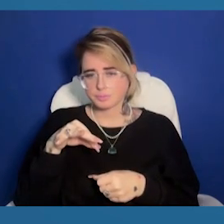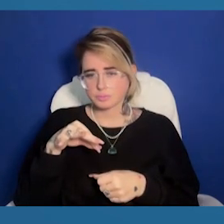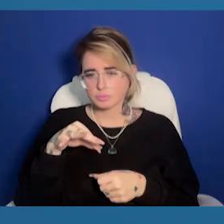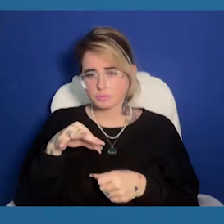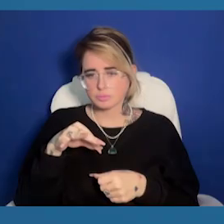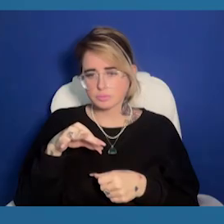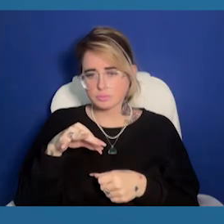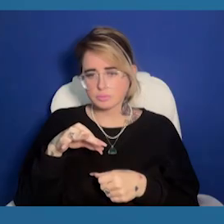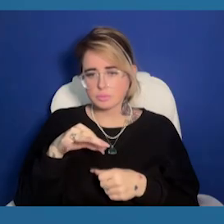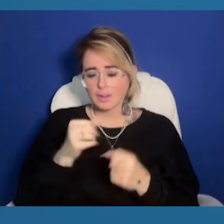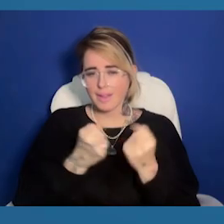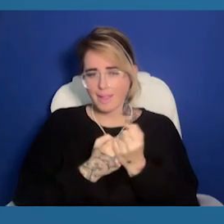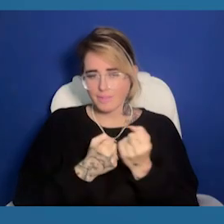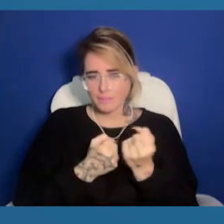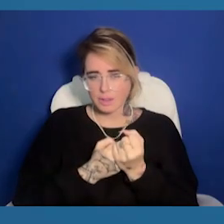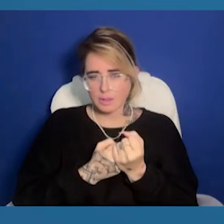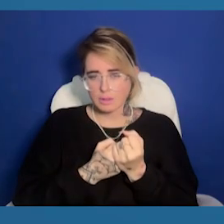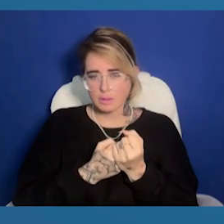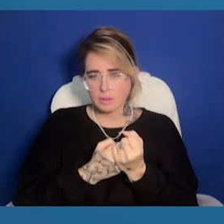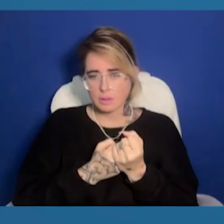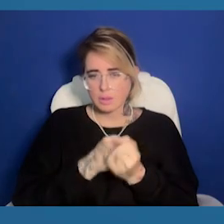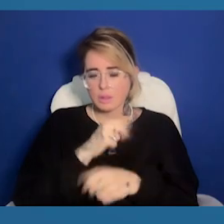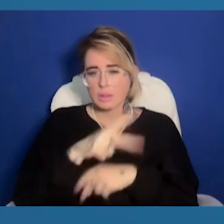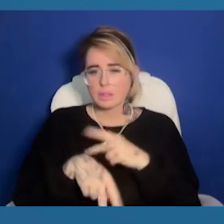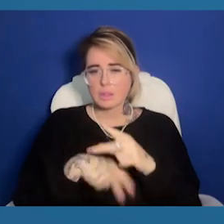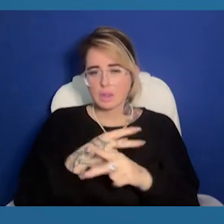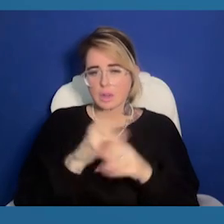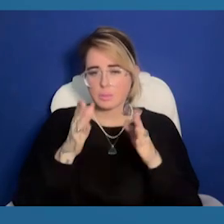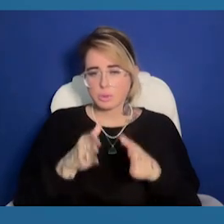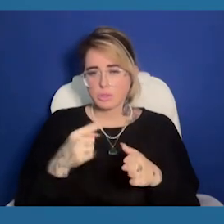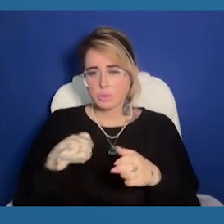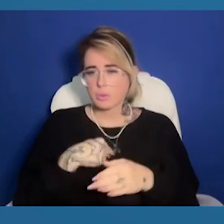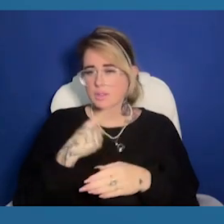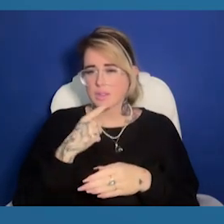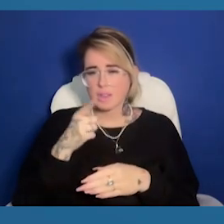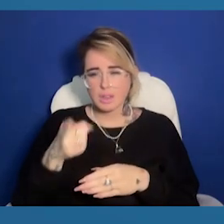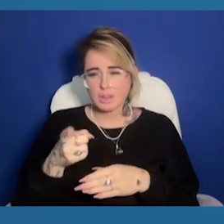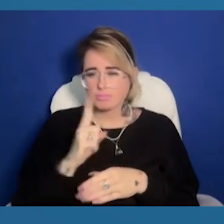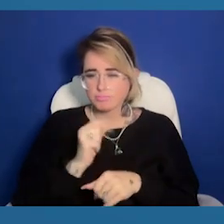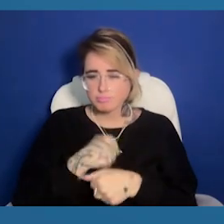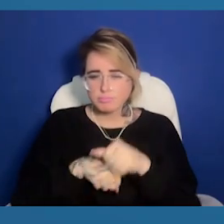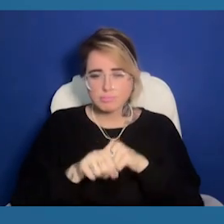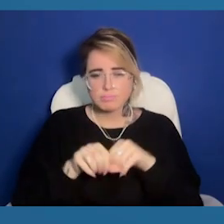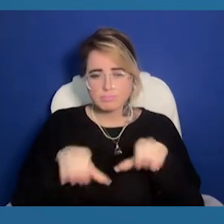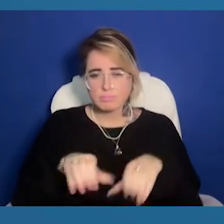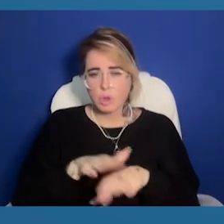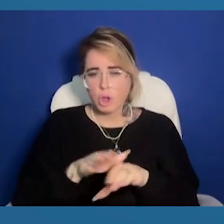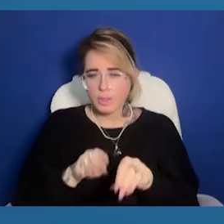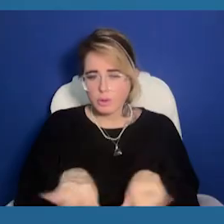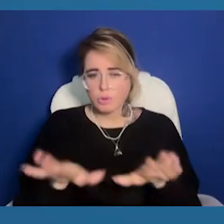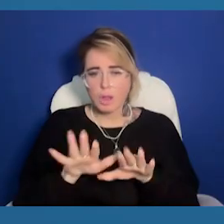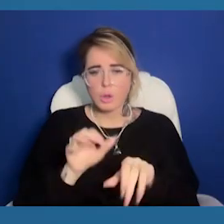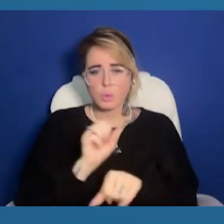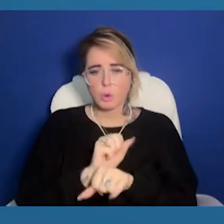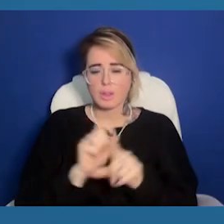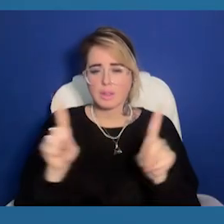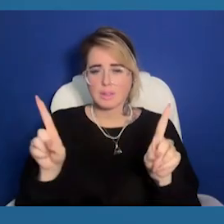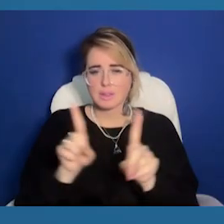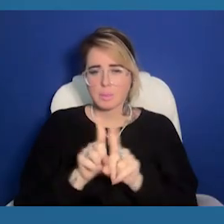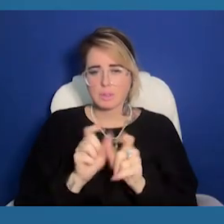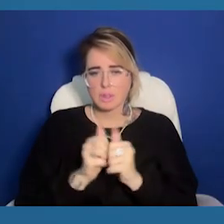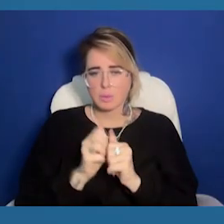an advocate, the kind that when we talk about is right on the ground, working side by side with